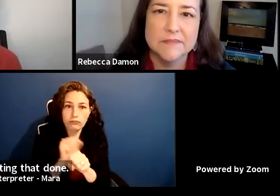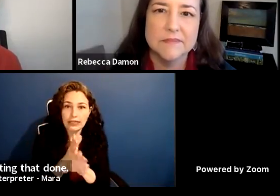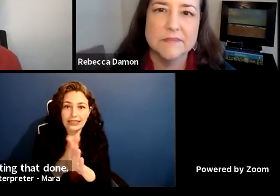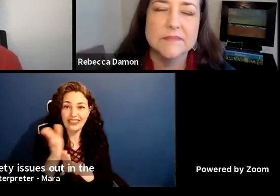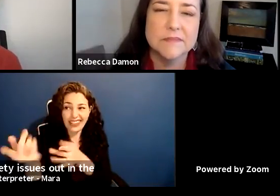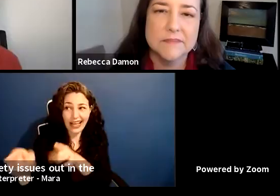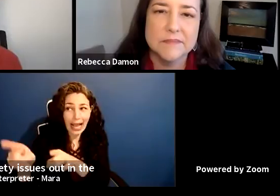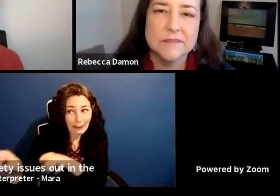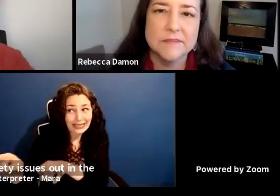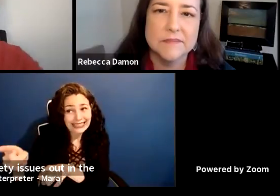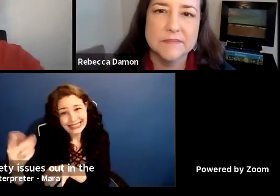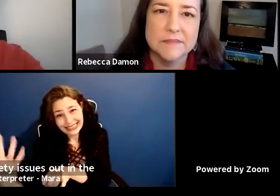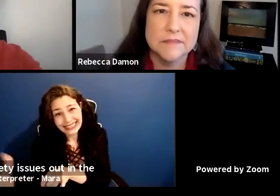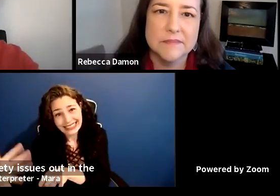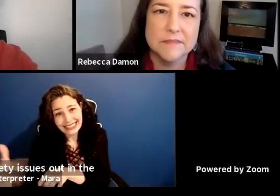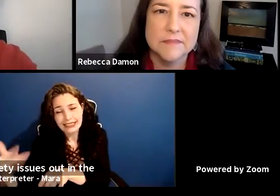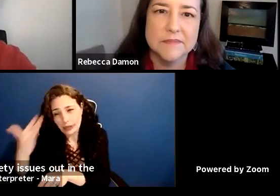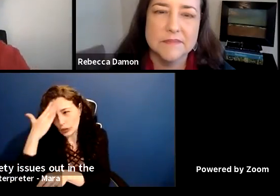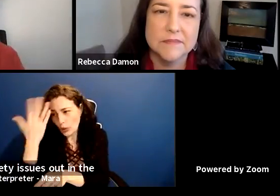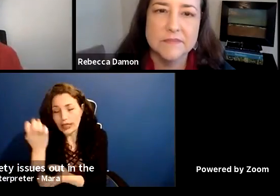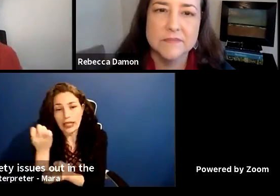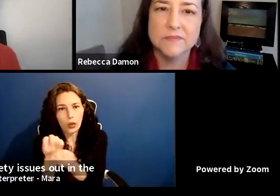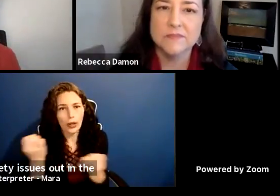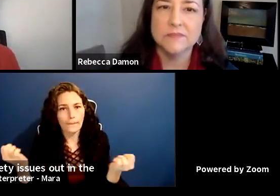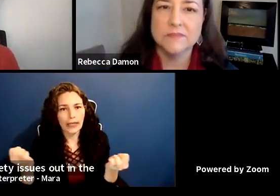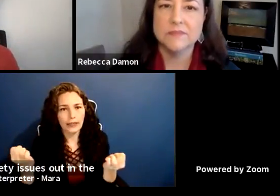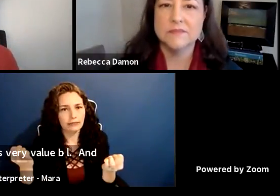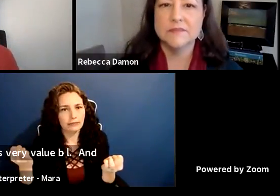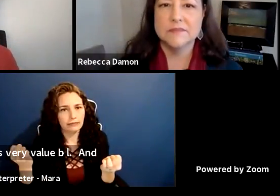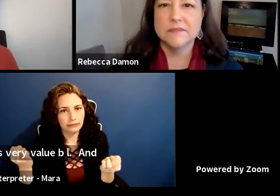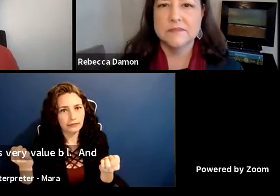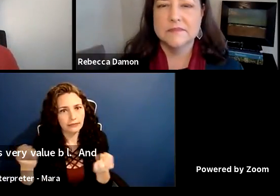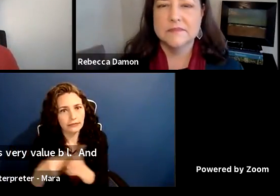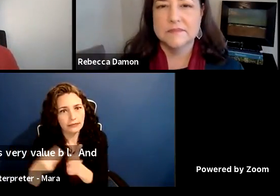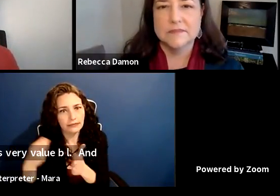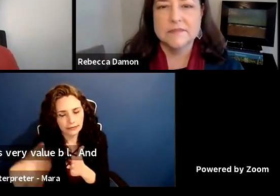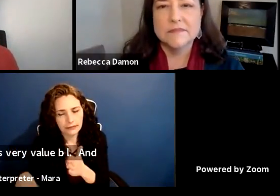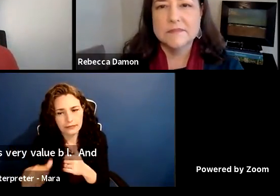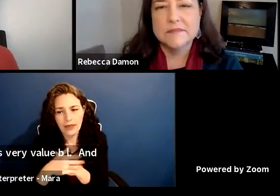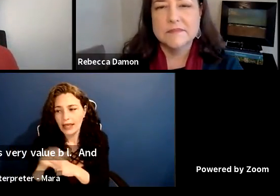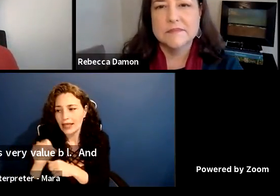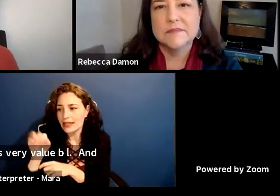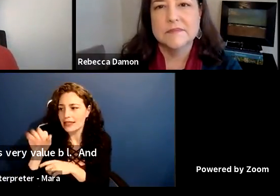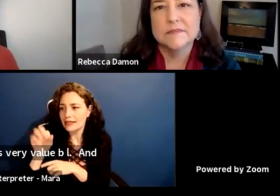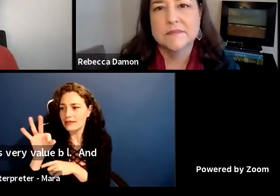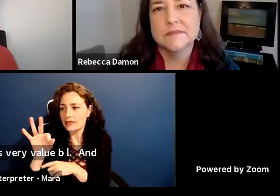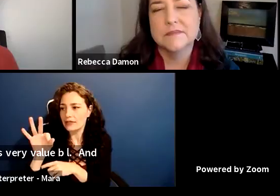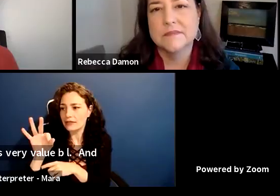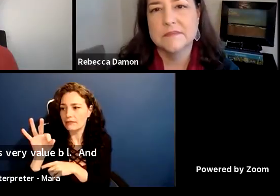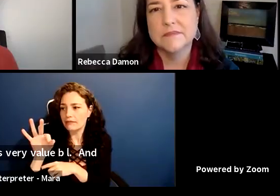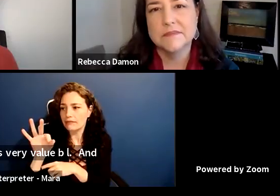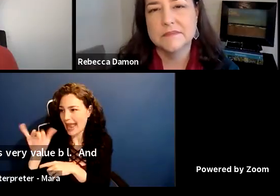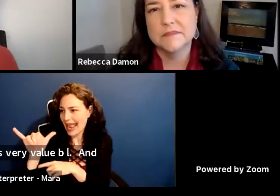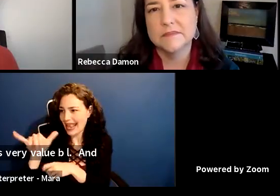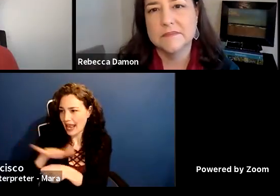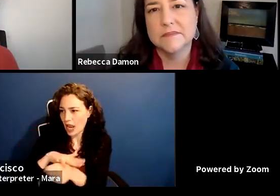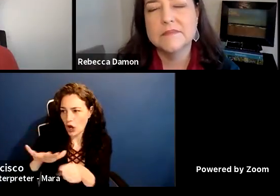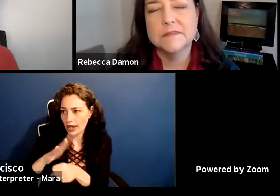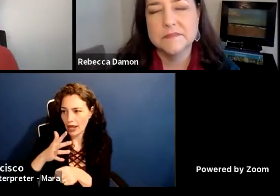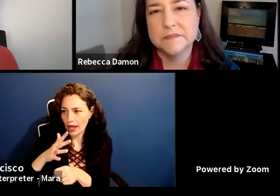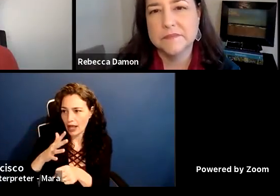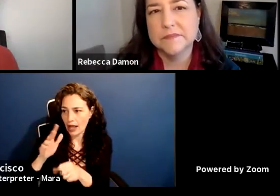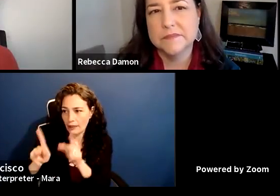valuable, and especially in the San Francisco Bay Area, that we are targeted a lot. And there's been some incidents